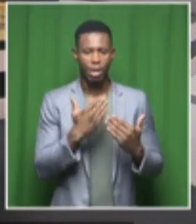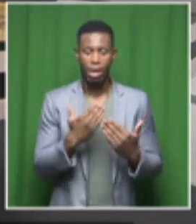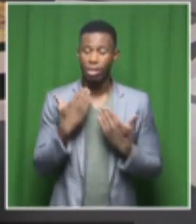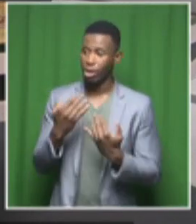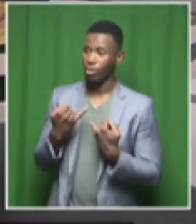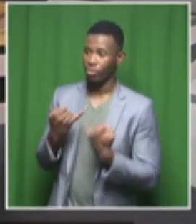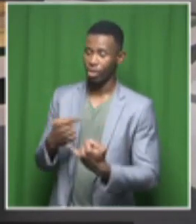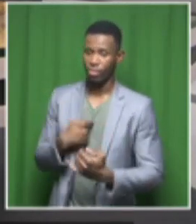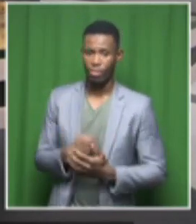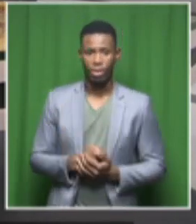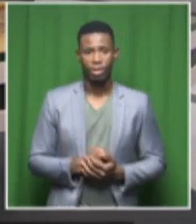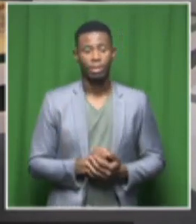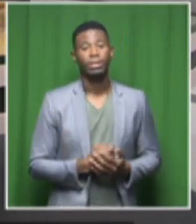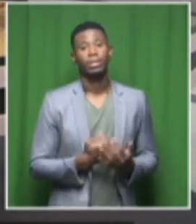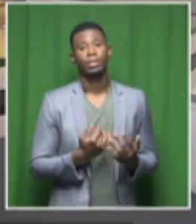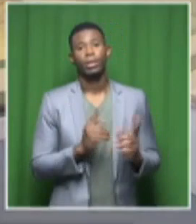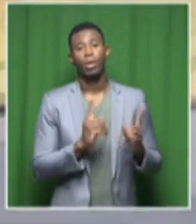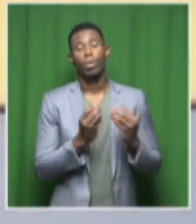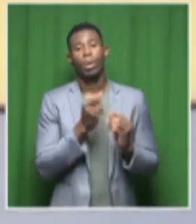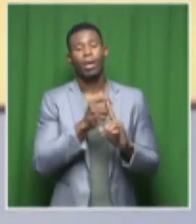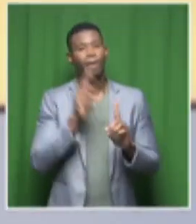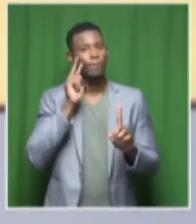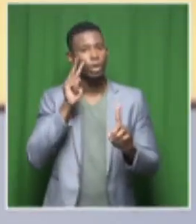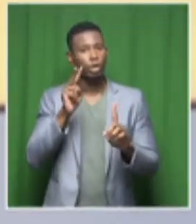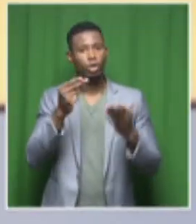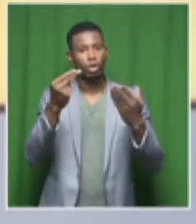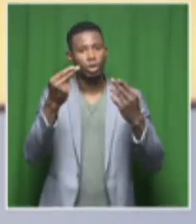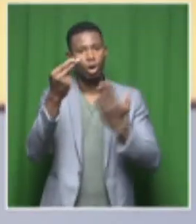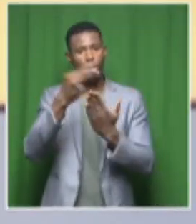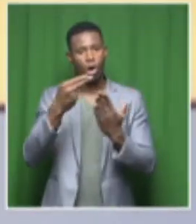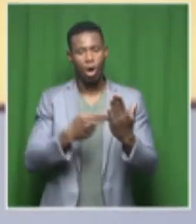having me. Good stuff. Well, we just spoke to visual artist Usen Obot